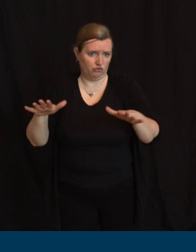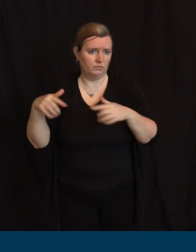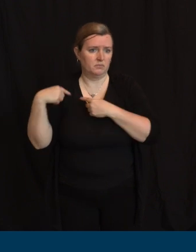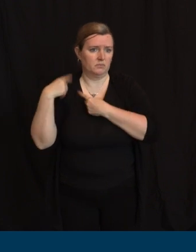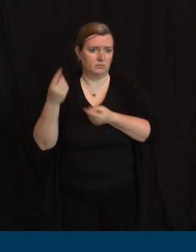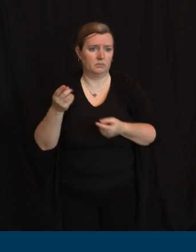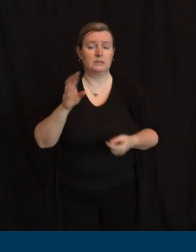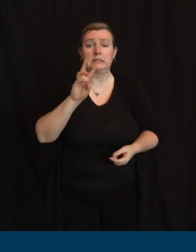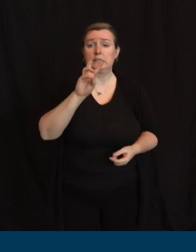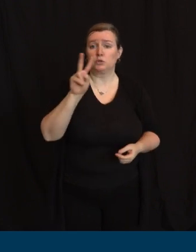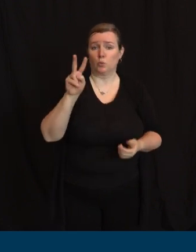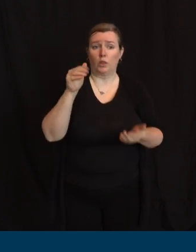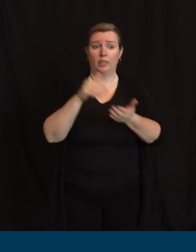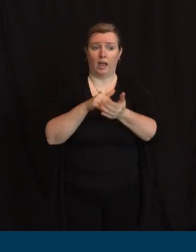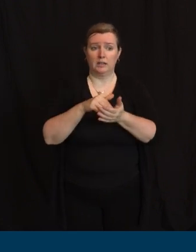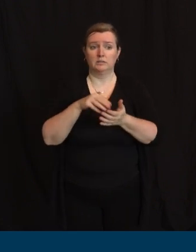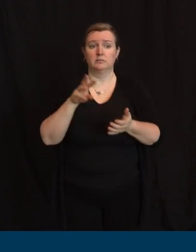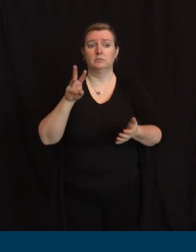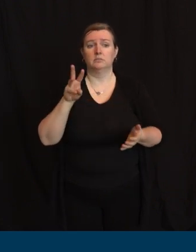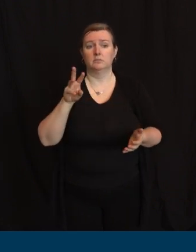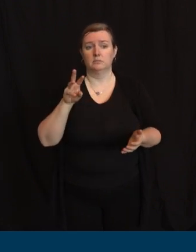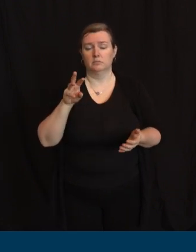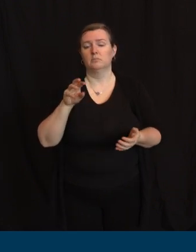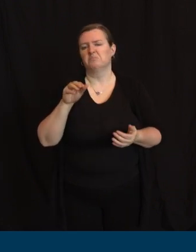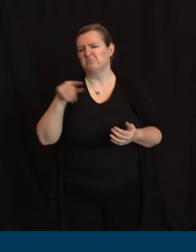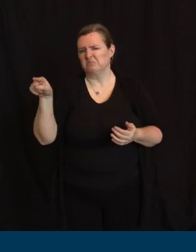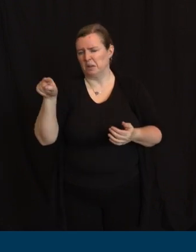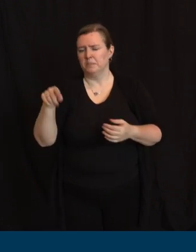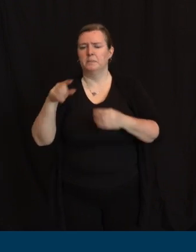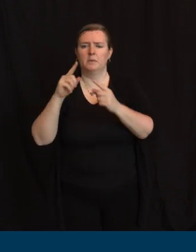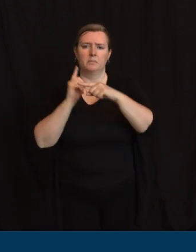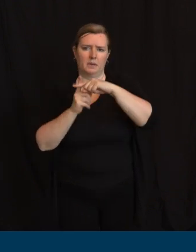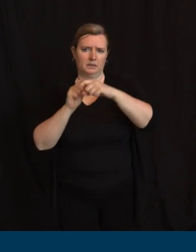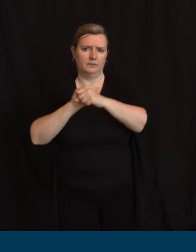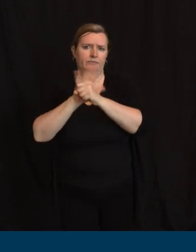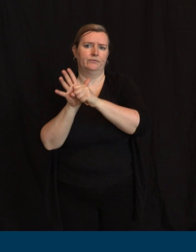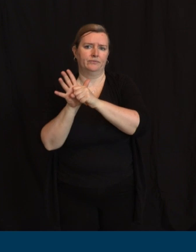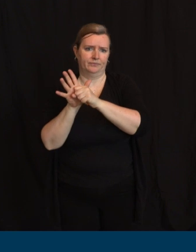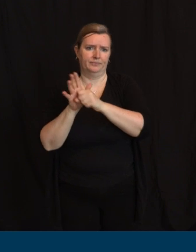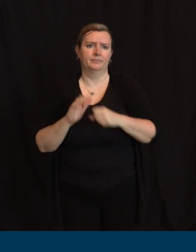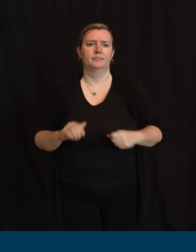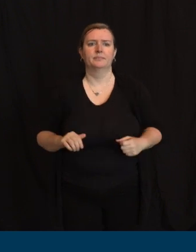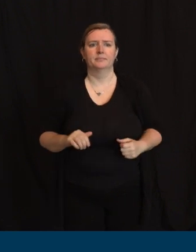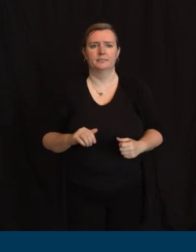62,096 have returned positive, with a holding positivity rate of